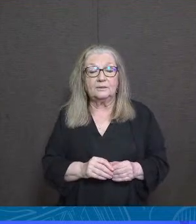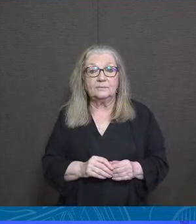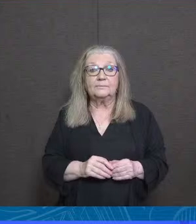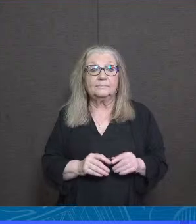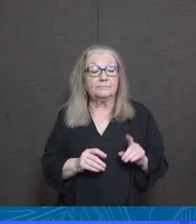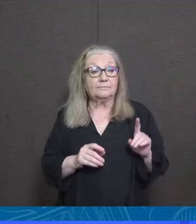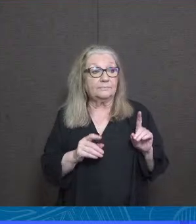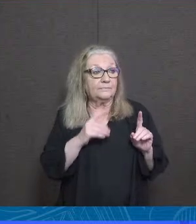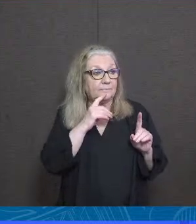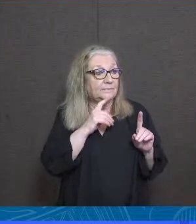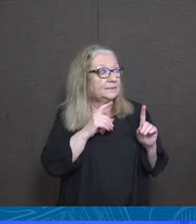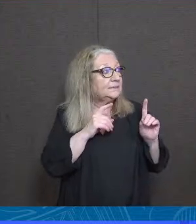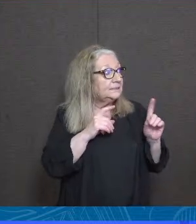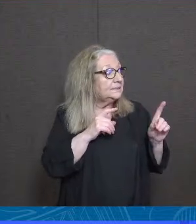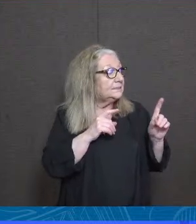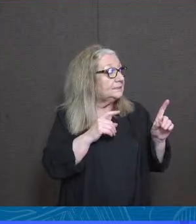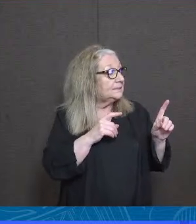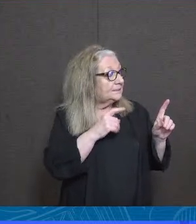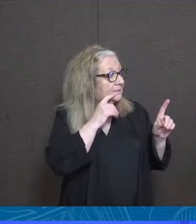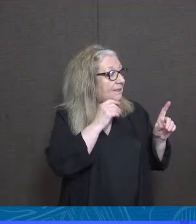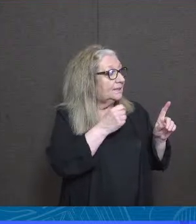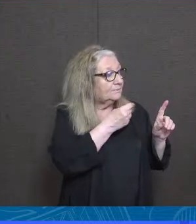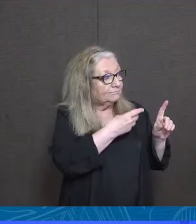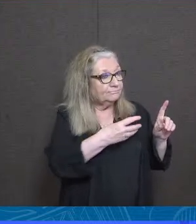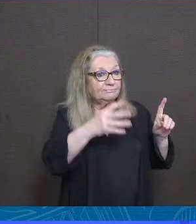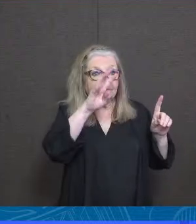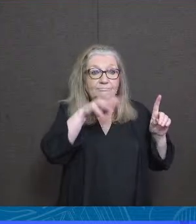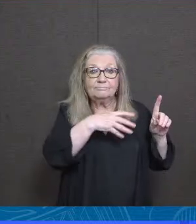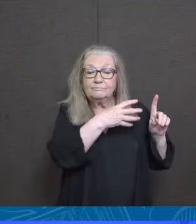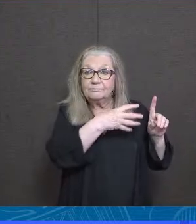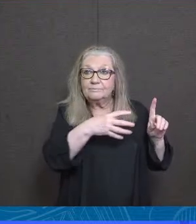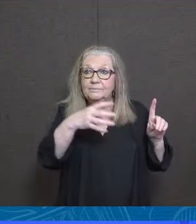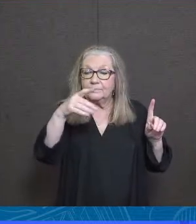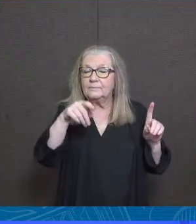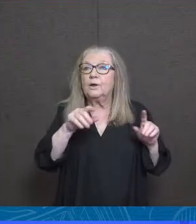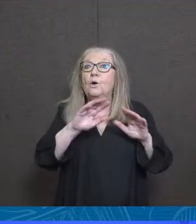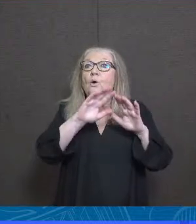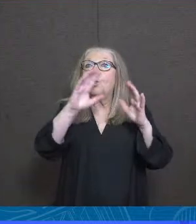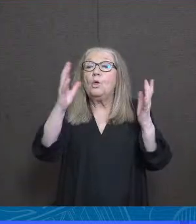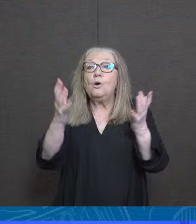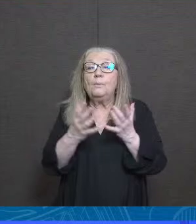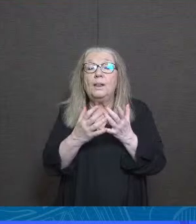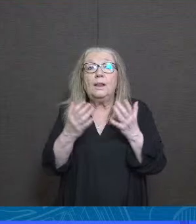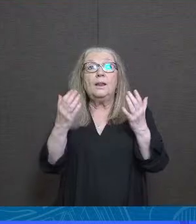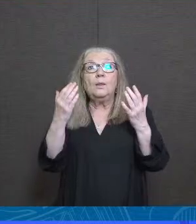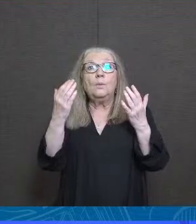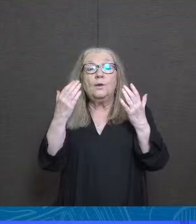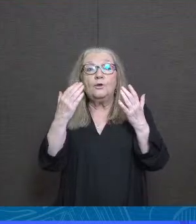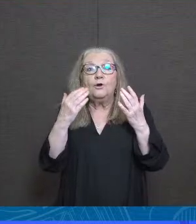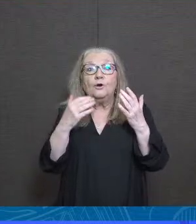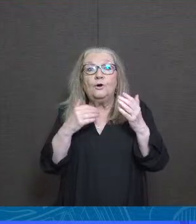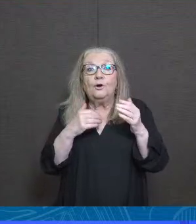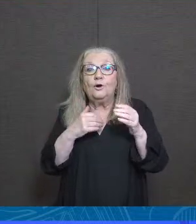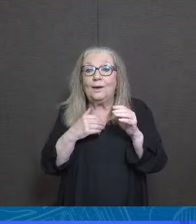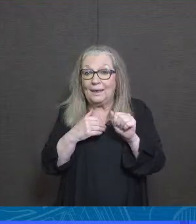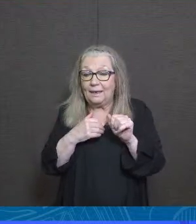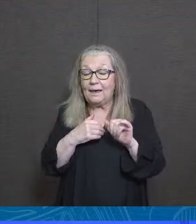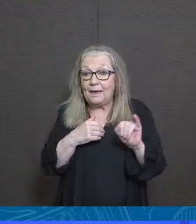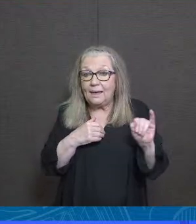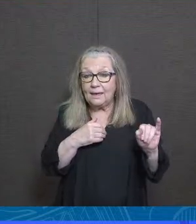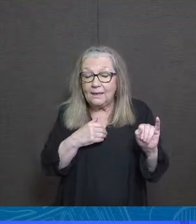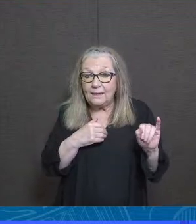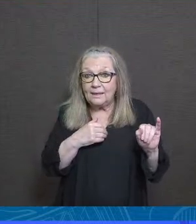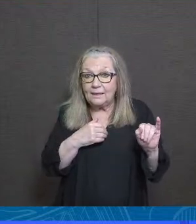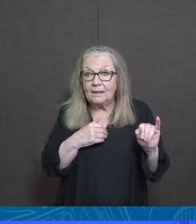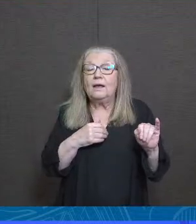This one is the comparative performance of global AI weather models. And also, there are also examples